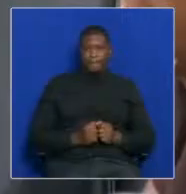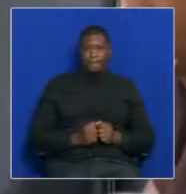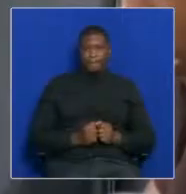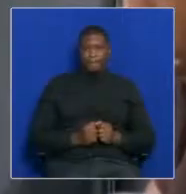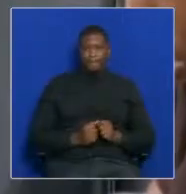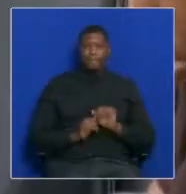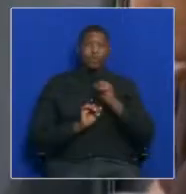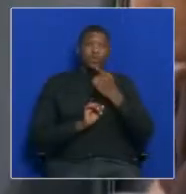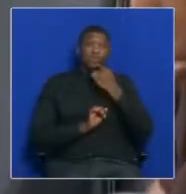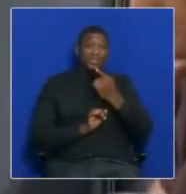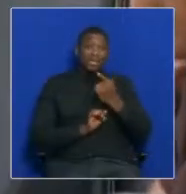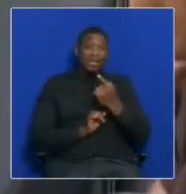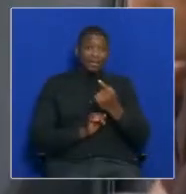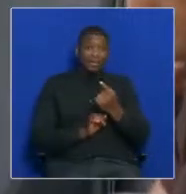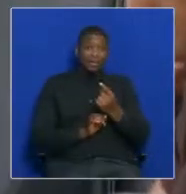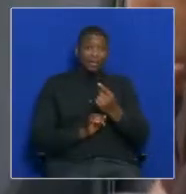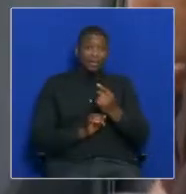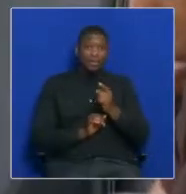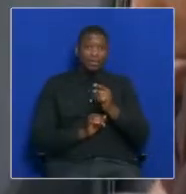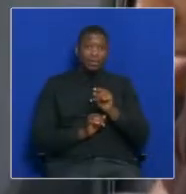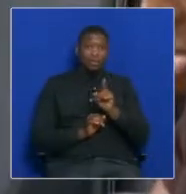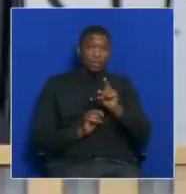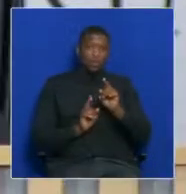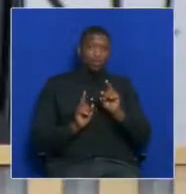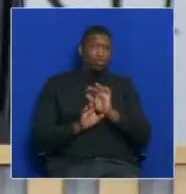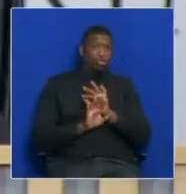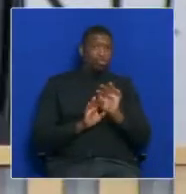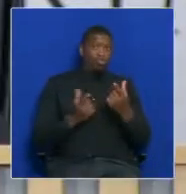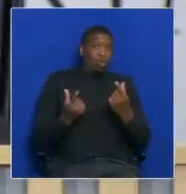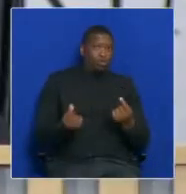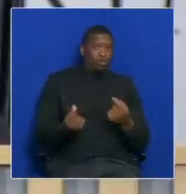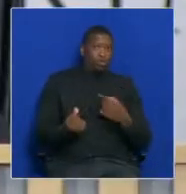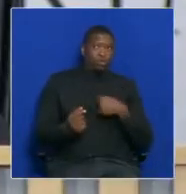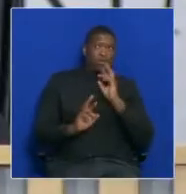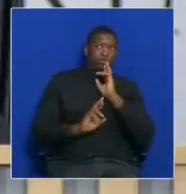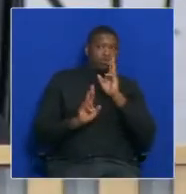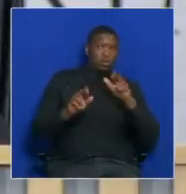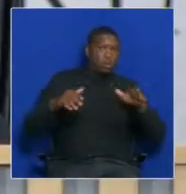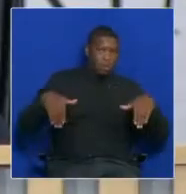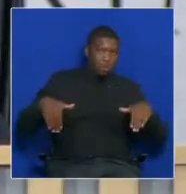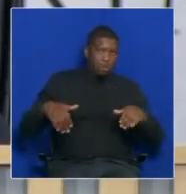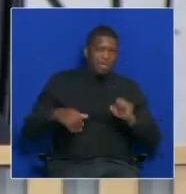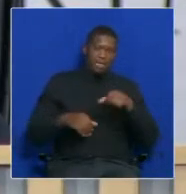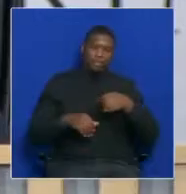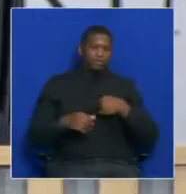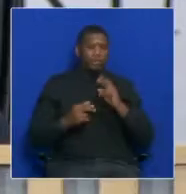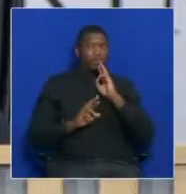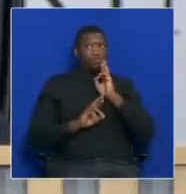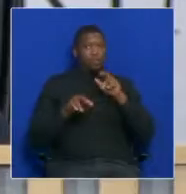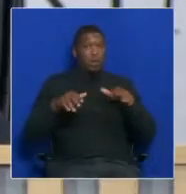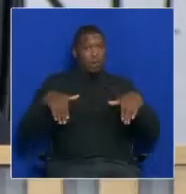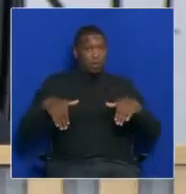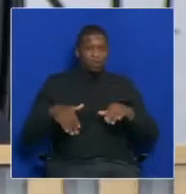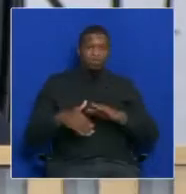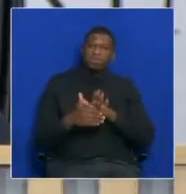that you cannot or you did not report? No, I did not report. Is there a reason?